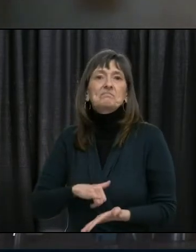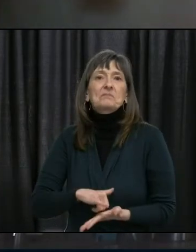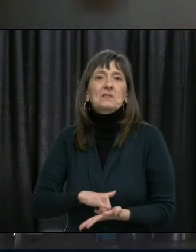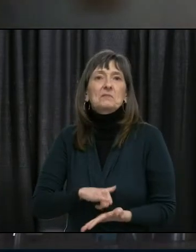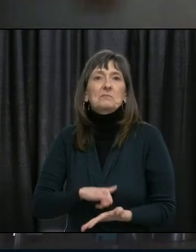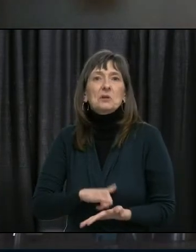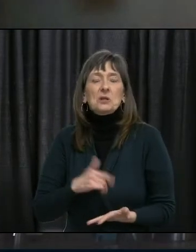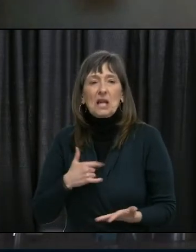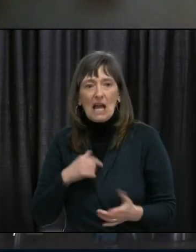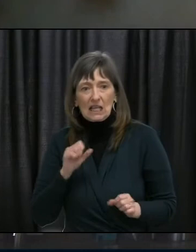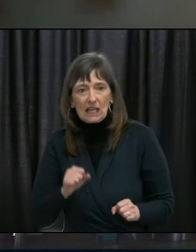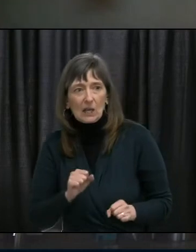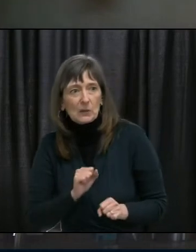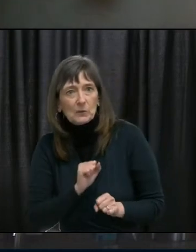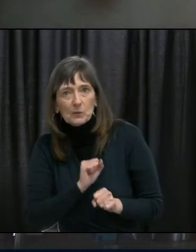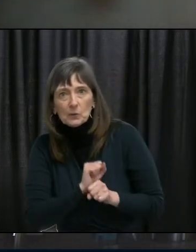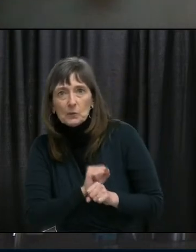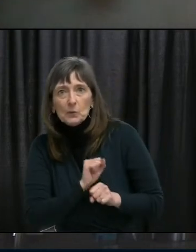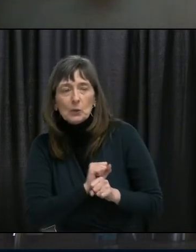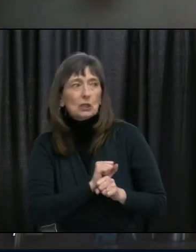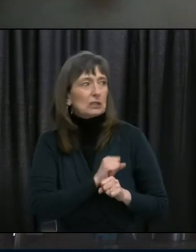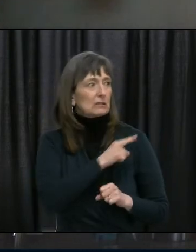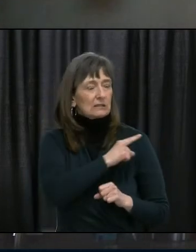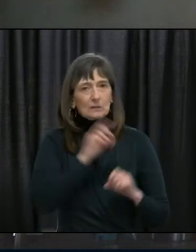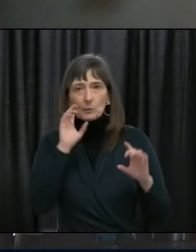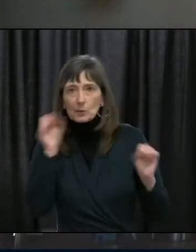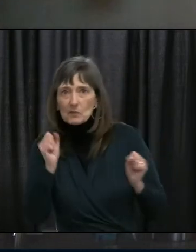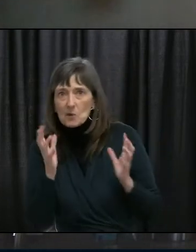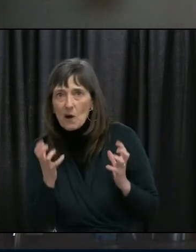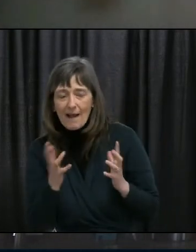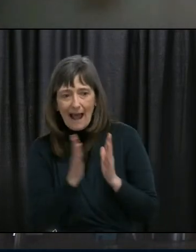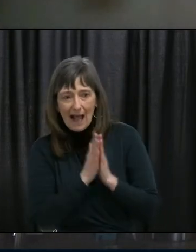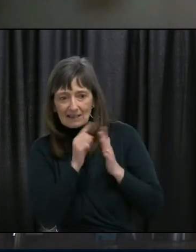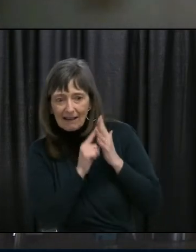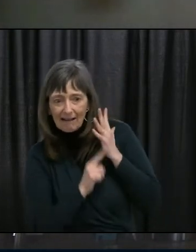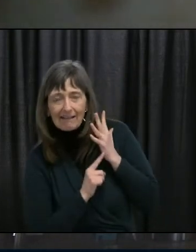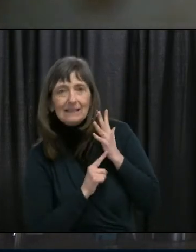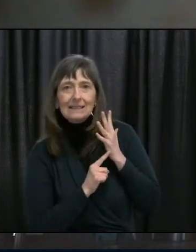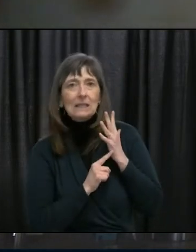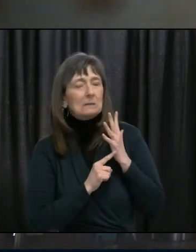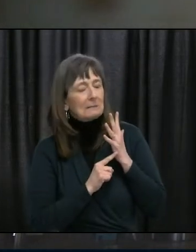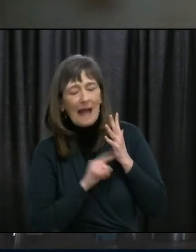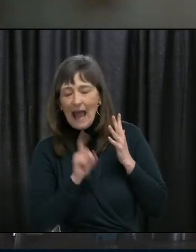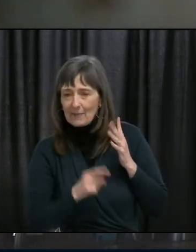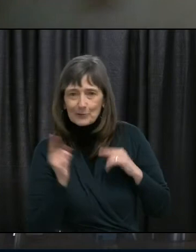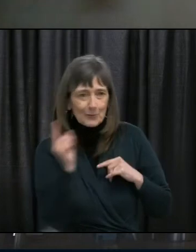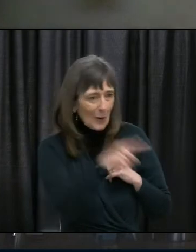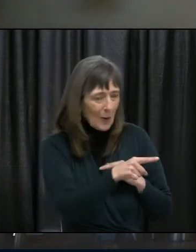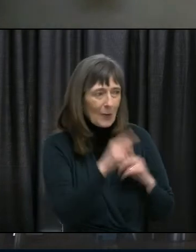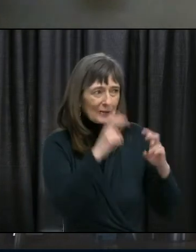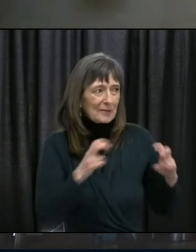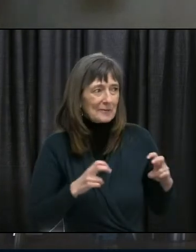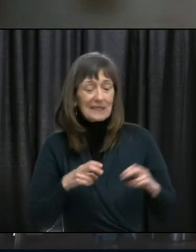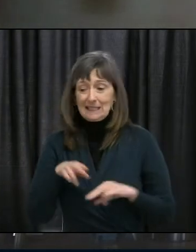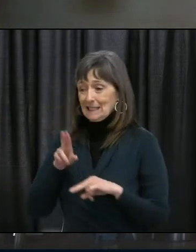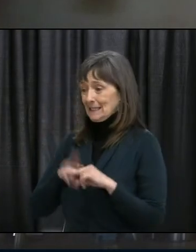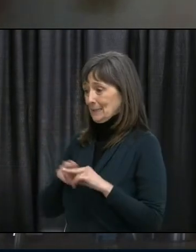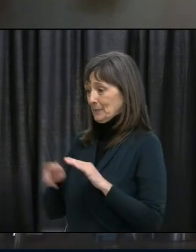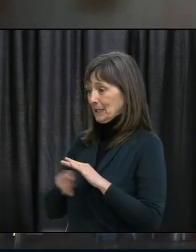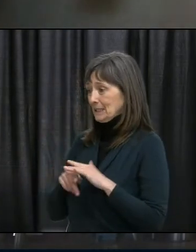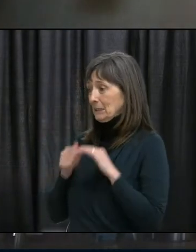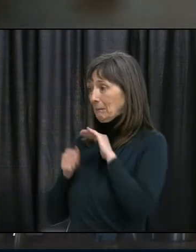could fulfill the responsibilities the Premier has placed on me or the expectations of the general public by sitting in my kitchen and